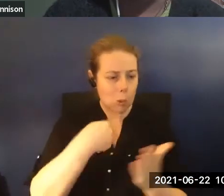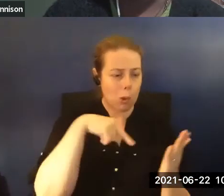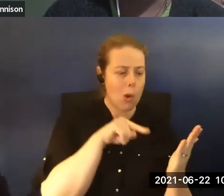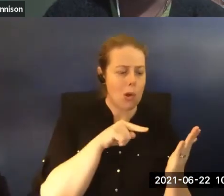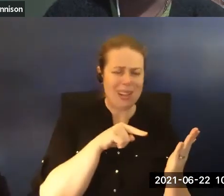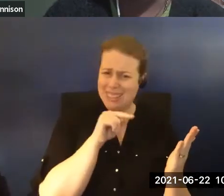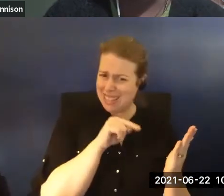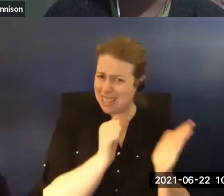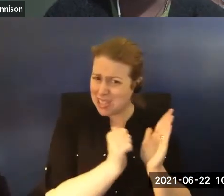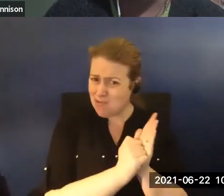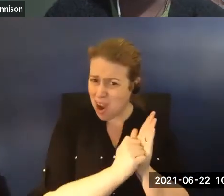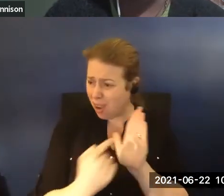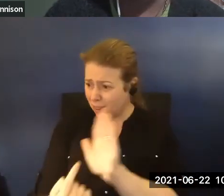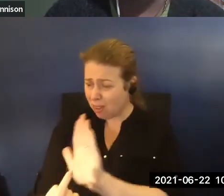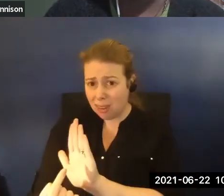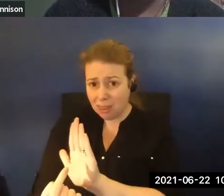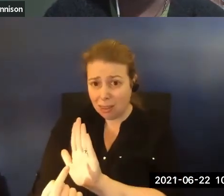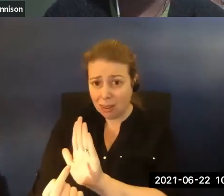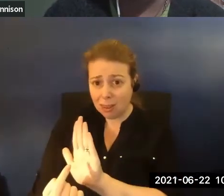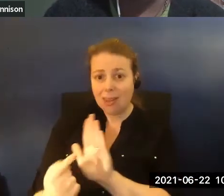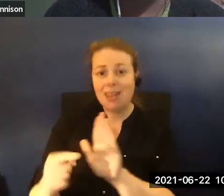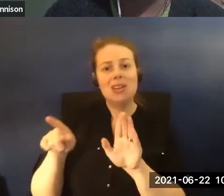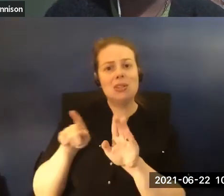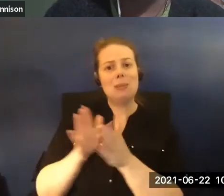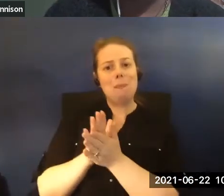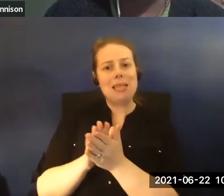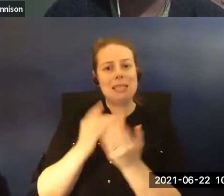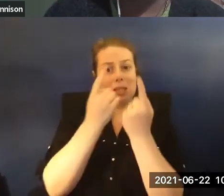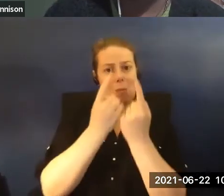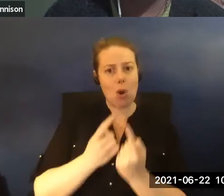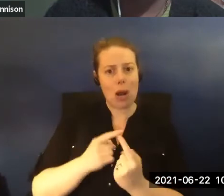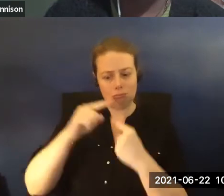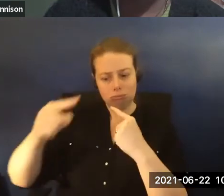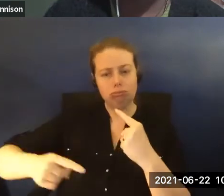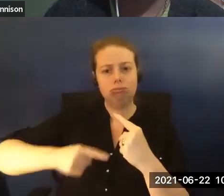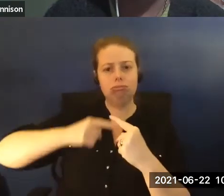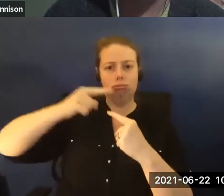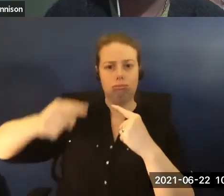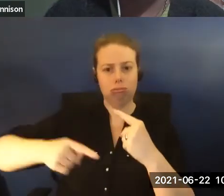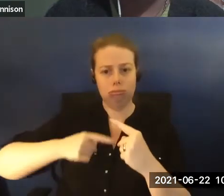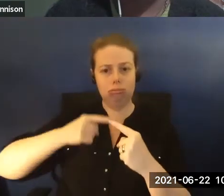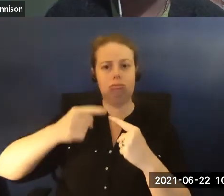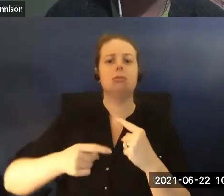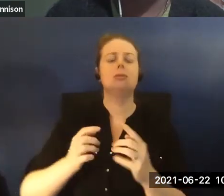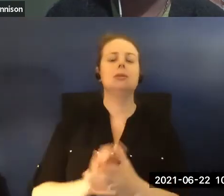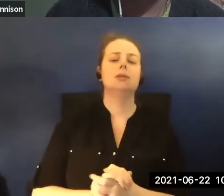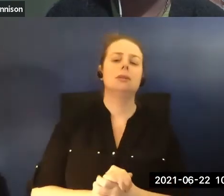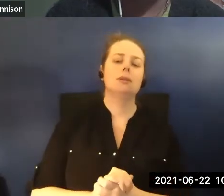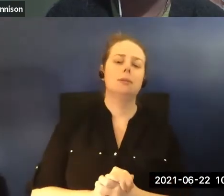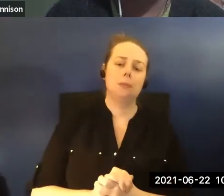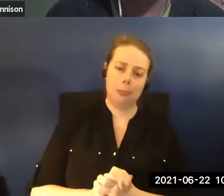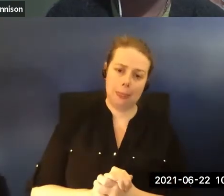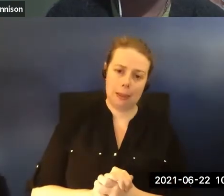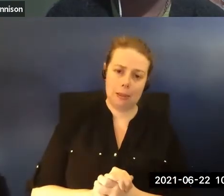right? So, hence, we're talking about a life cycle of a product. So, you know, going through all the different steps that it